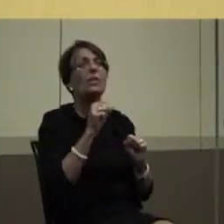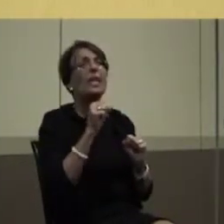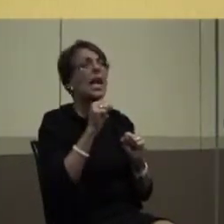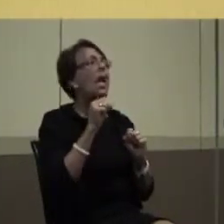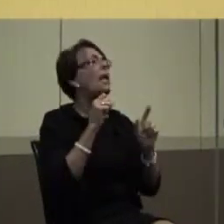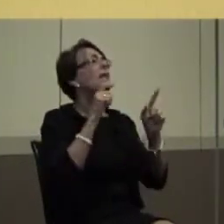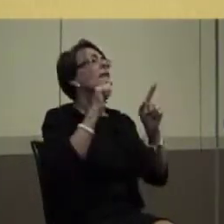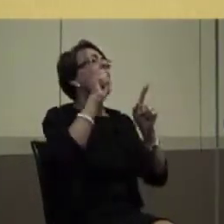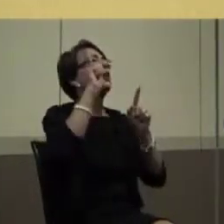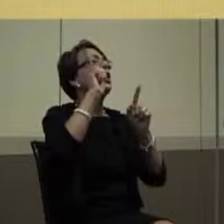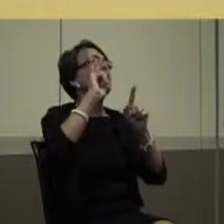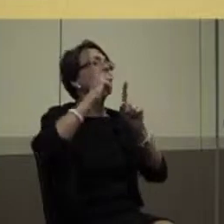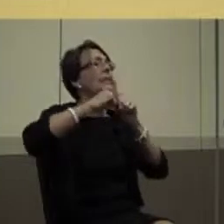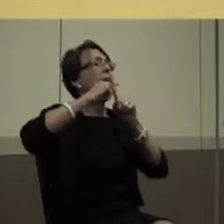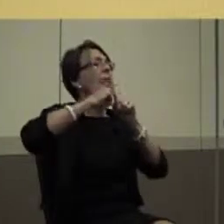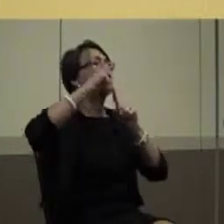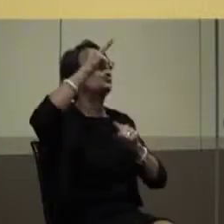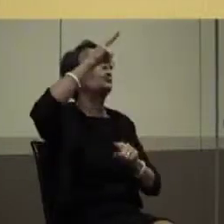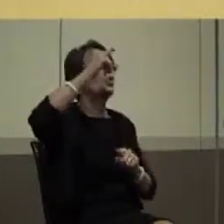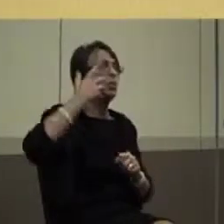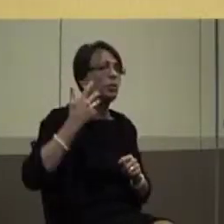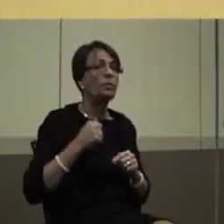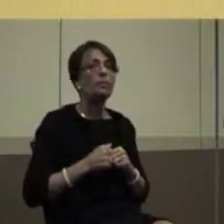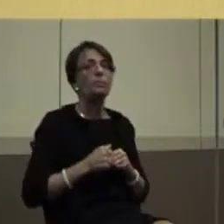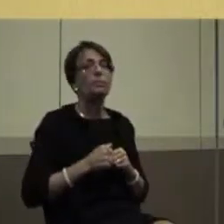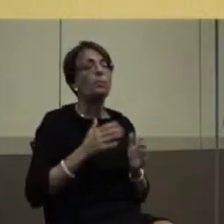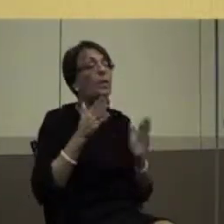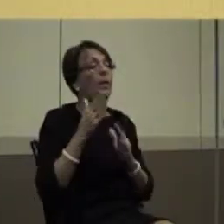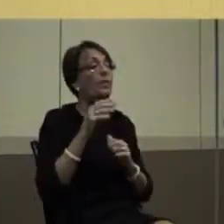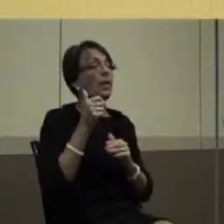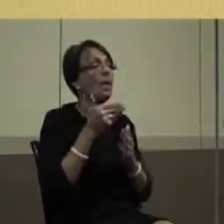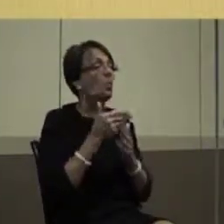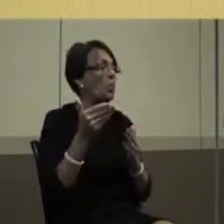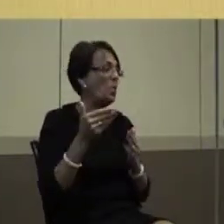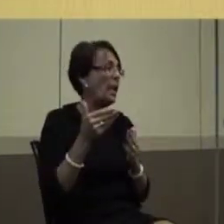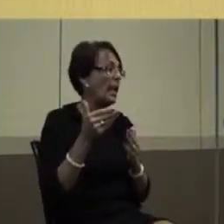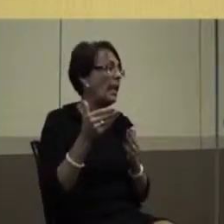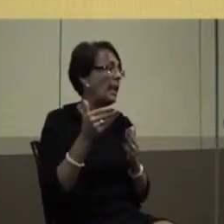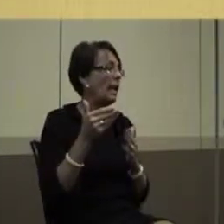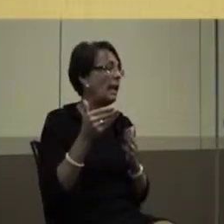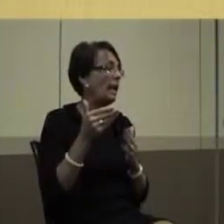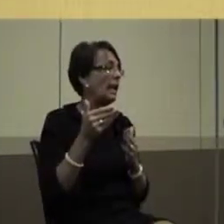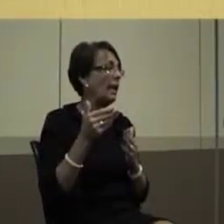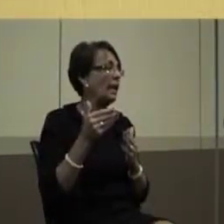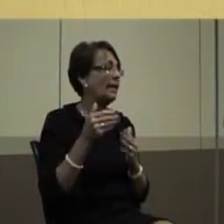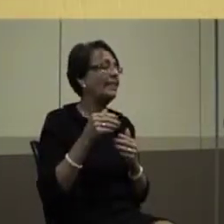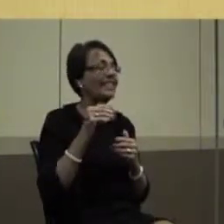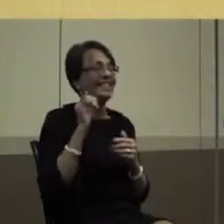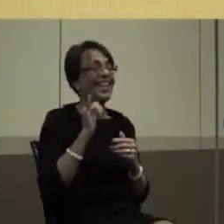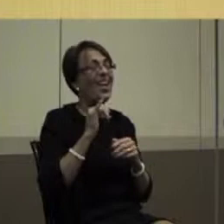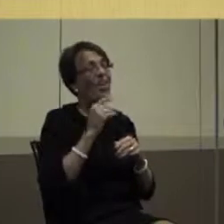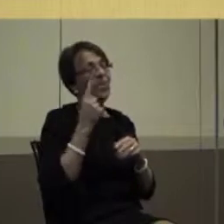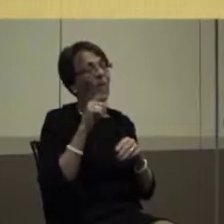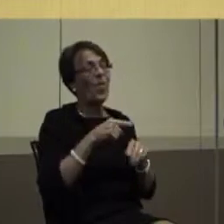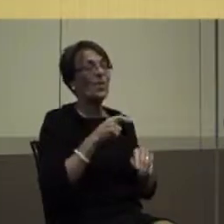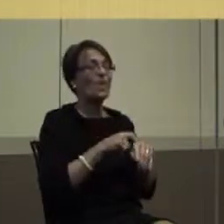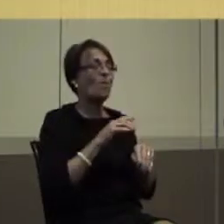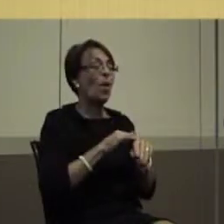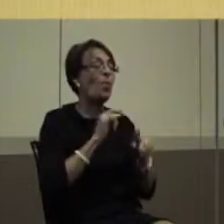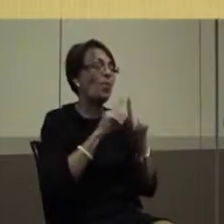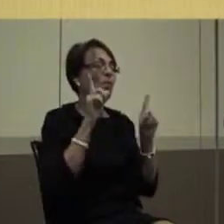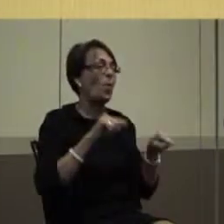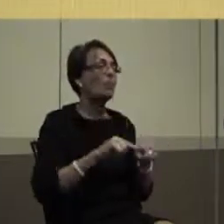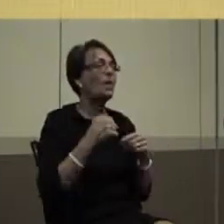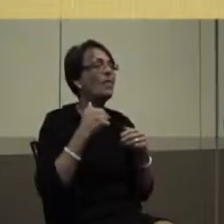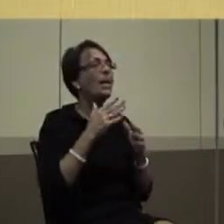adjusted. The other thing that I've been presenting for a long time on these forms, I've had some people have all sorts